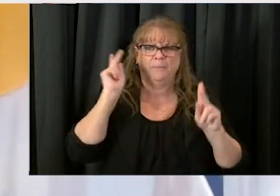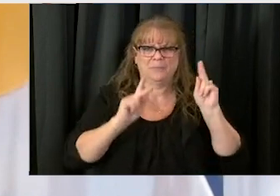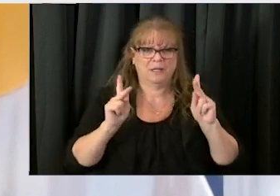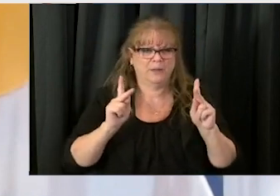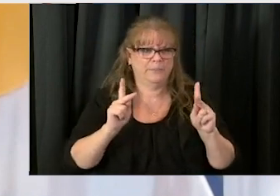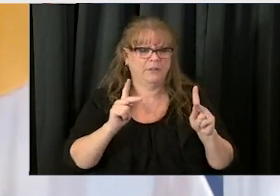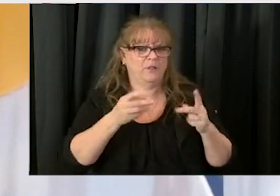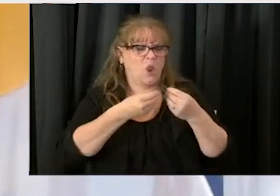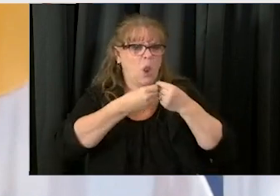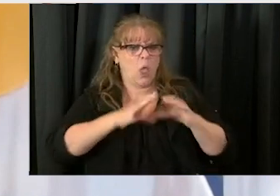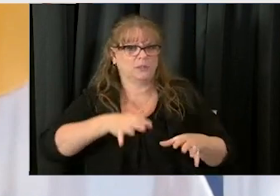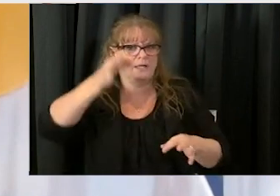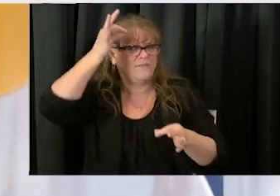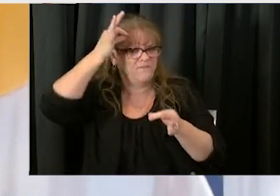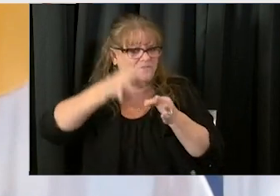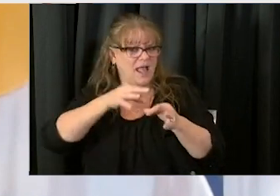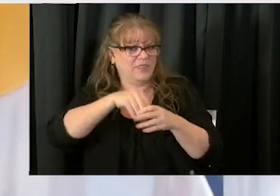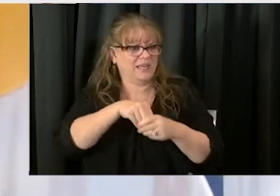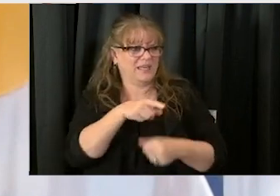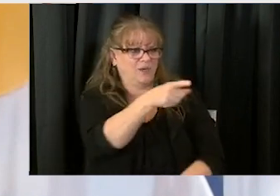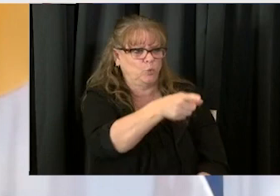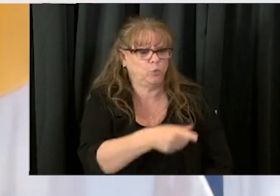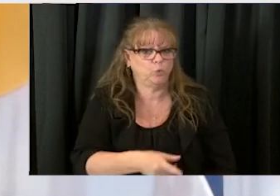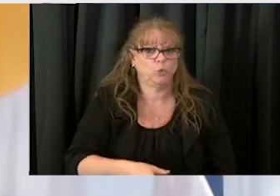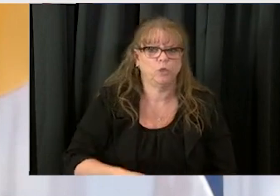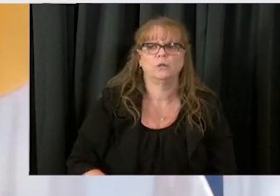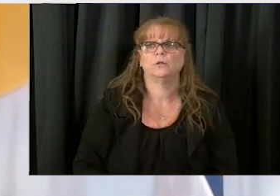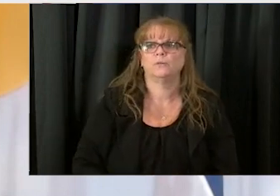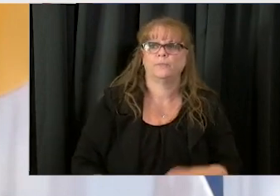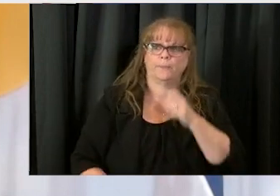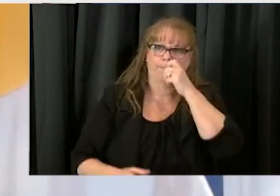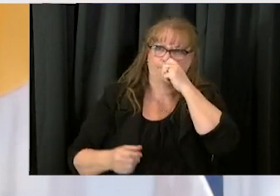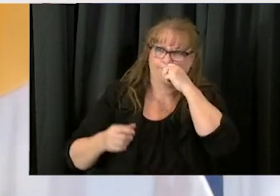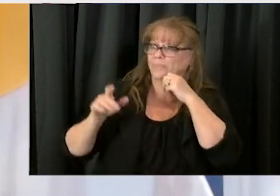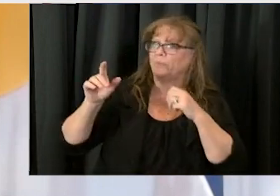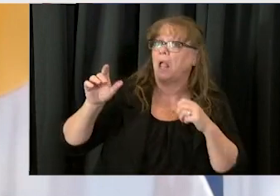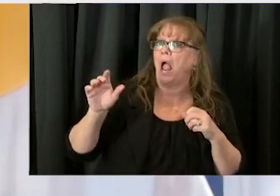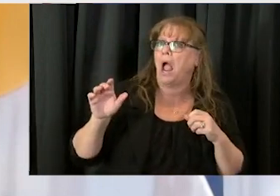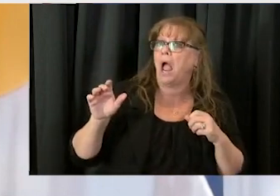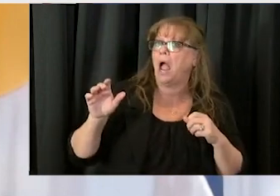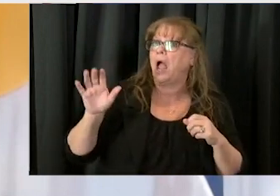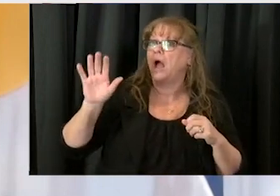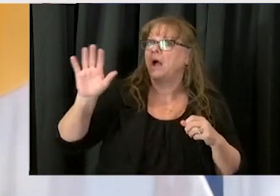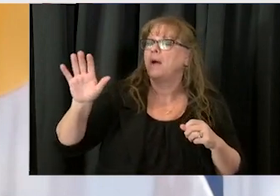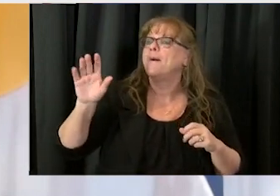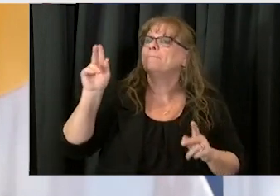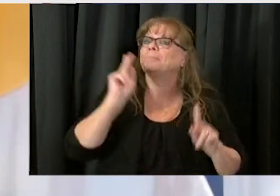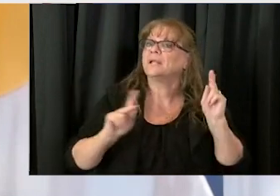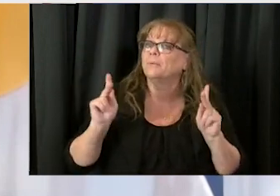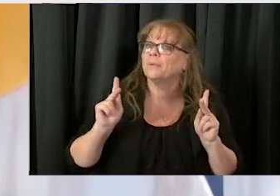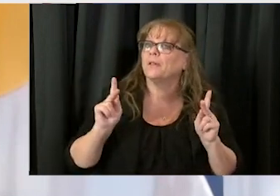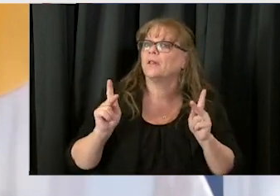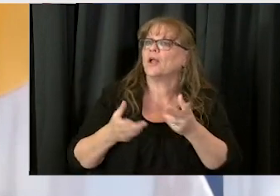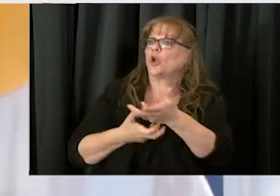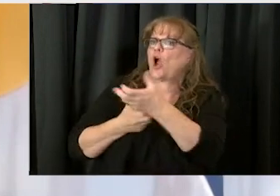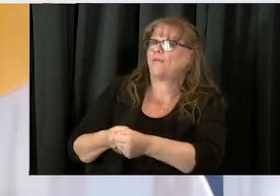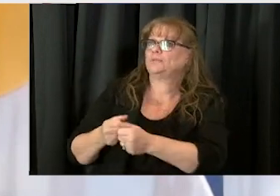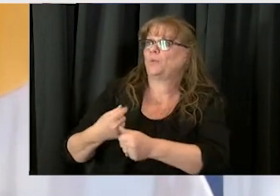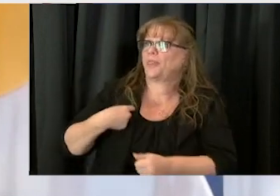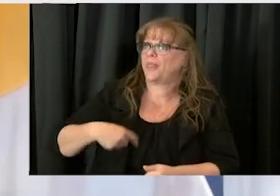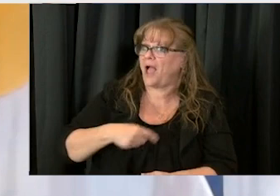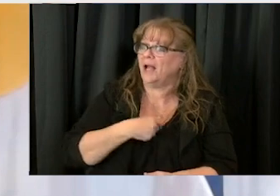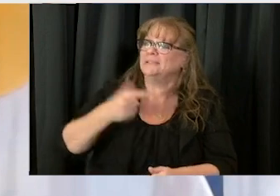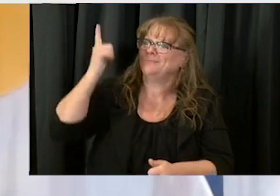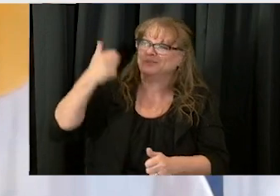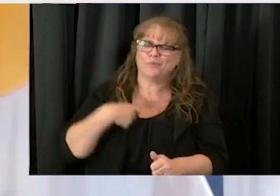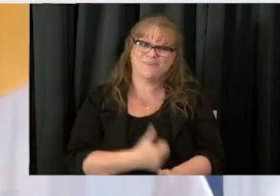that we use science and data to guide our decisions. So when CDC updated theirs, which is what led to us updating ours,